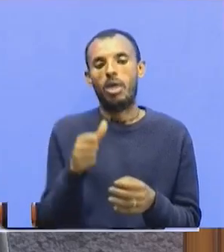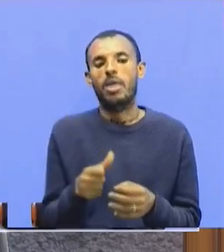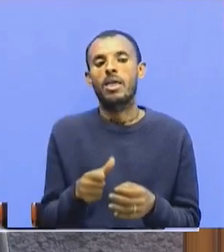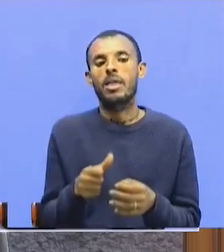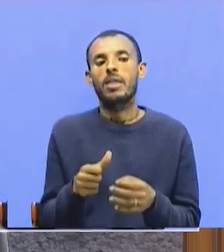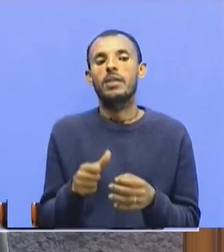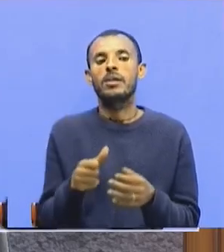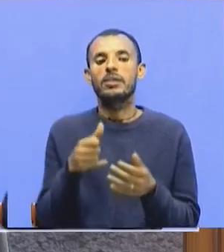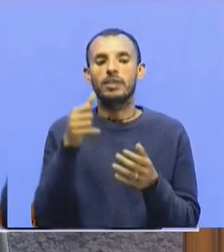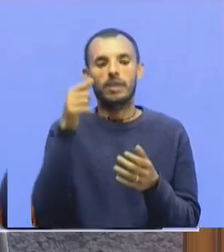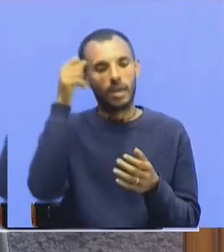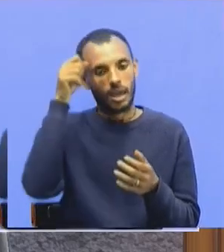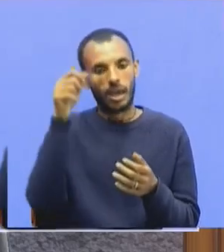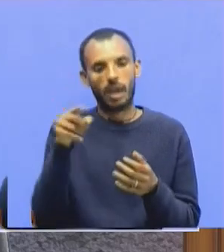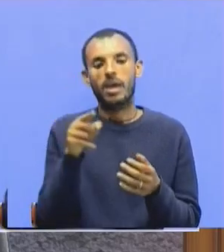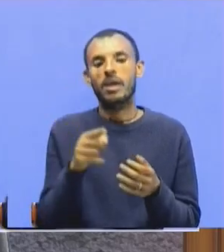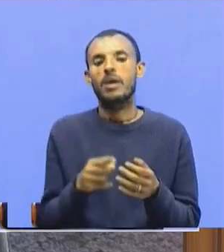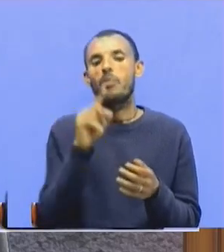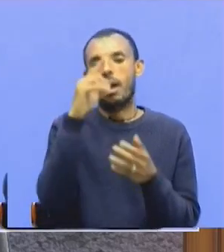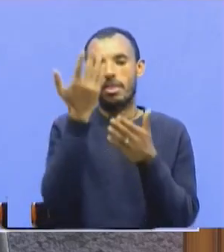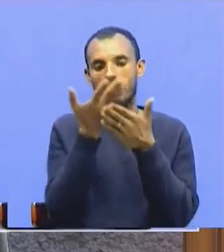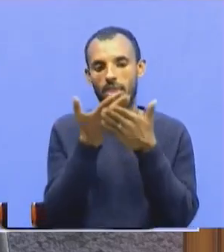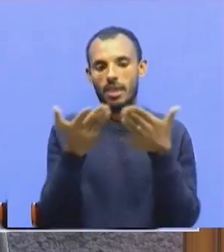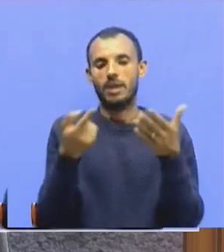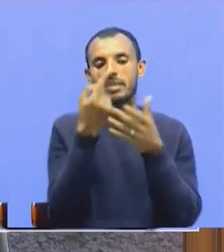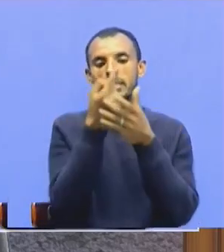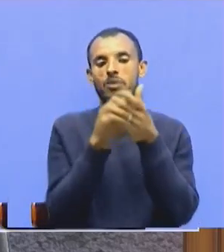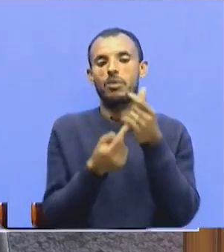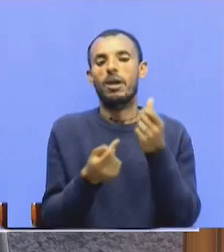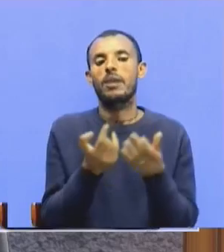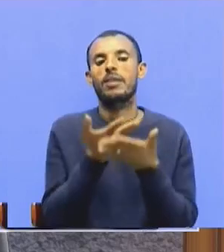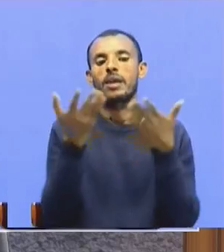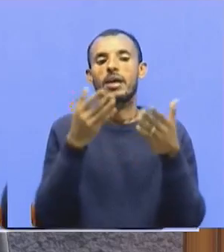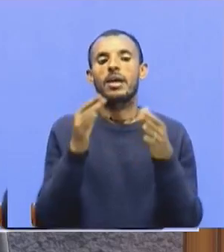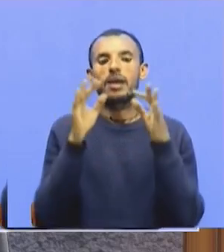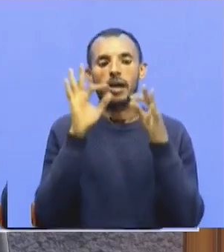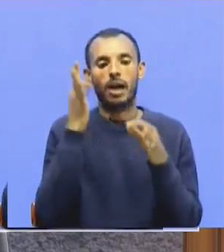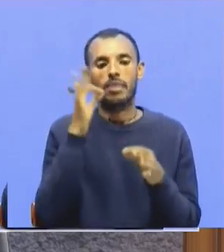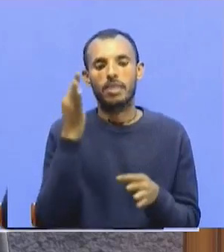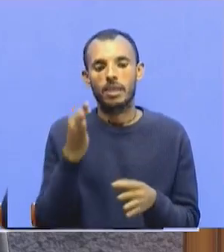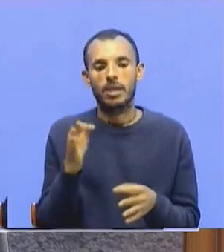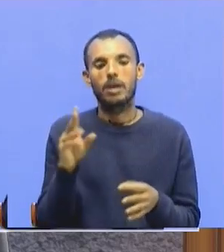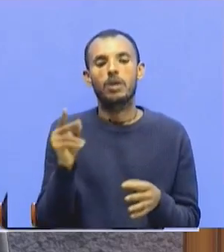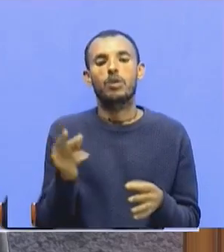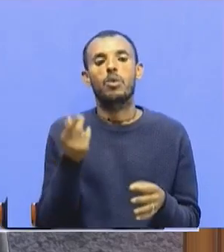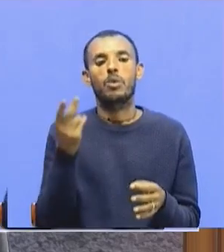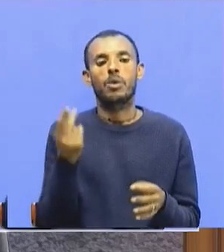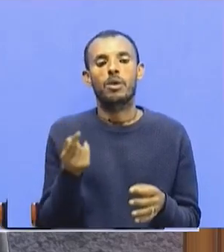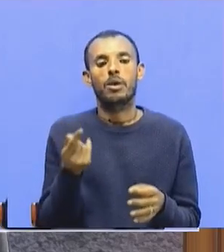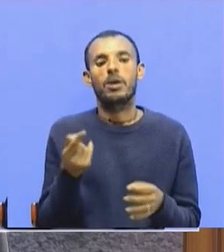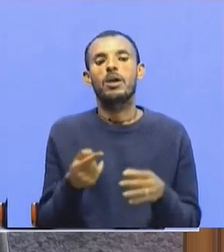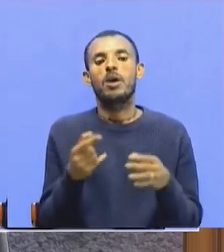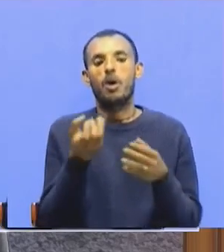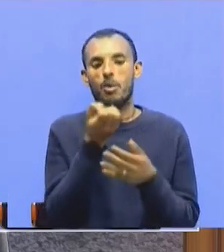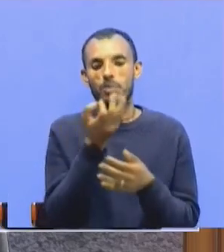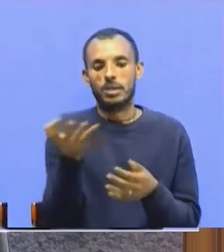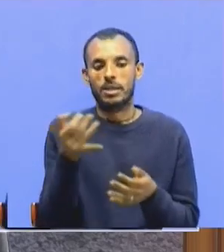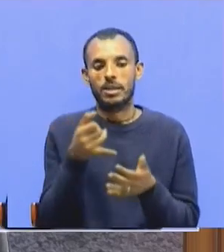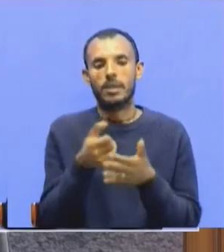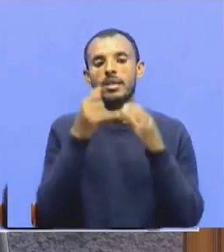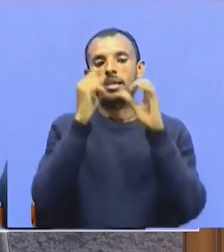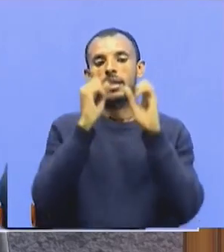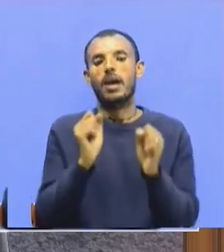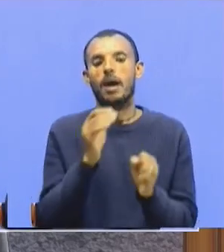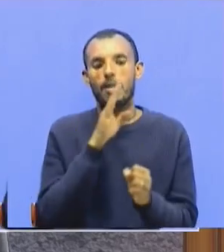for specific one thing. A singular thing. Maybe cat, maybe dog, maybe object, whatever. Even it can be for, this